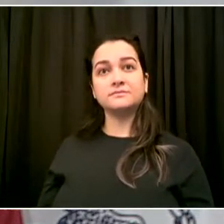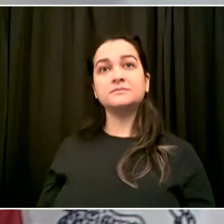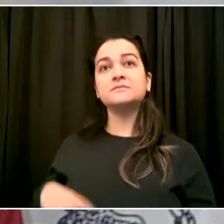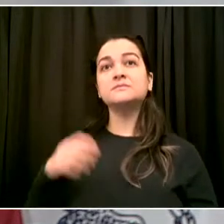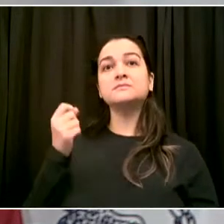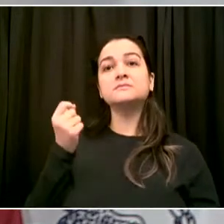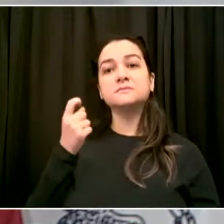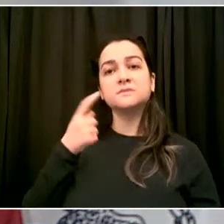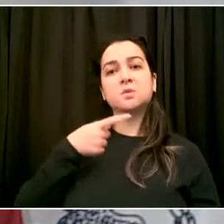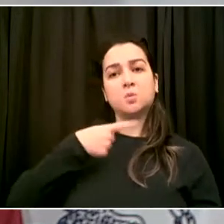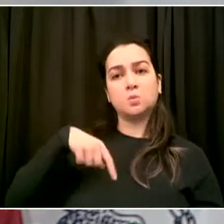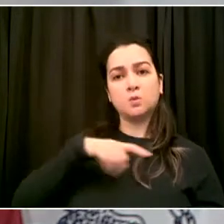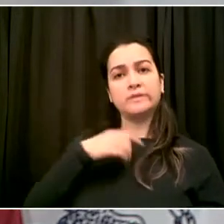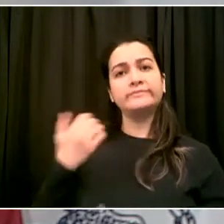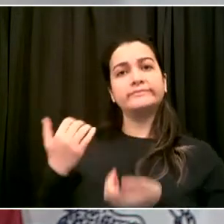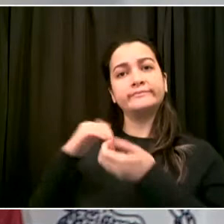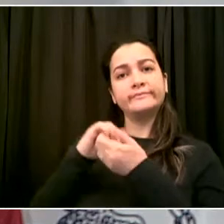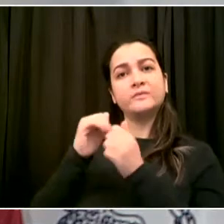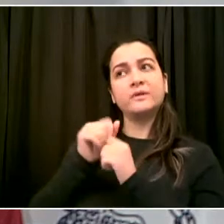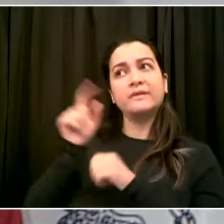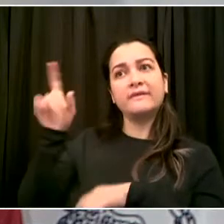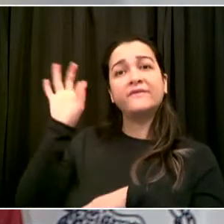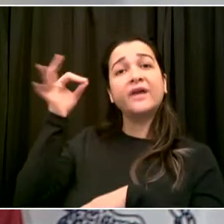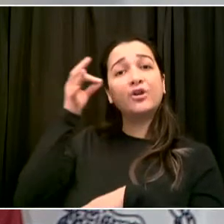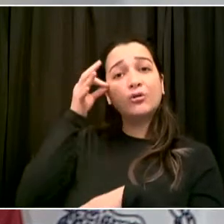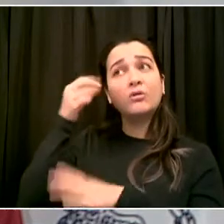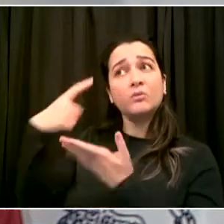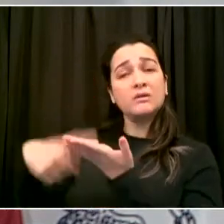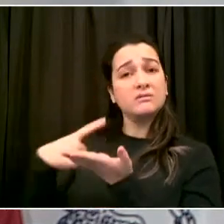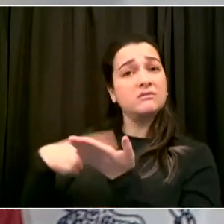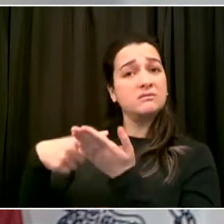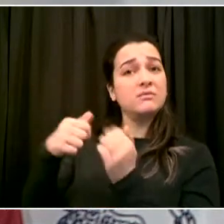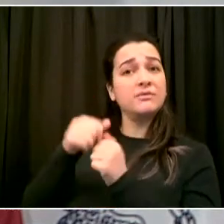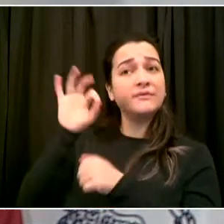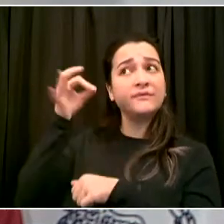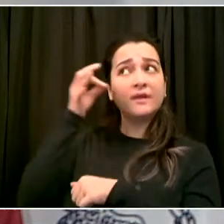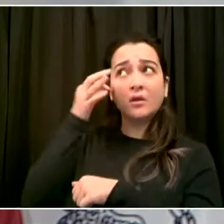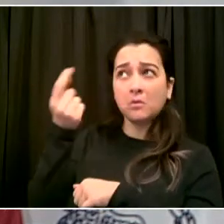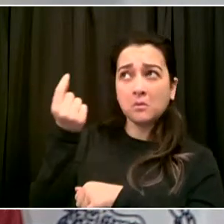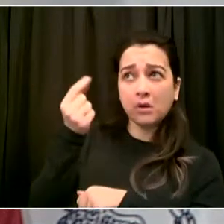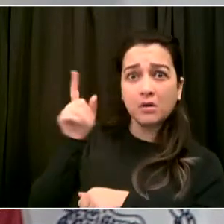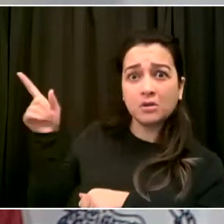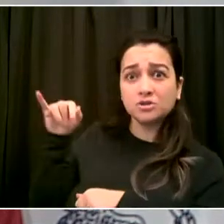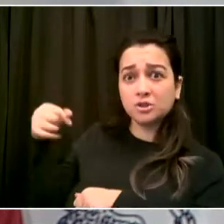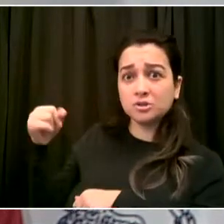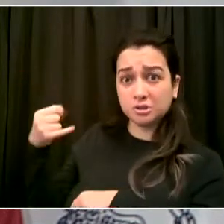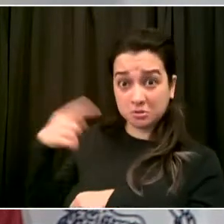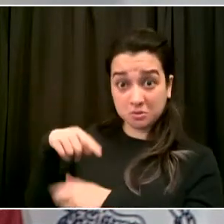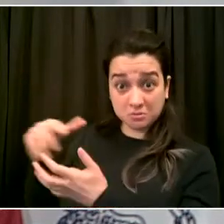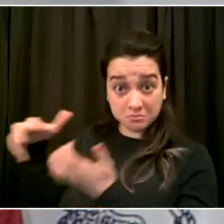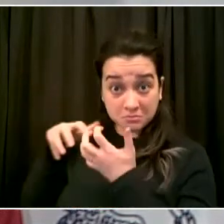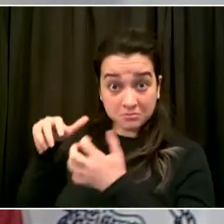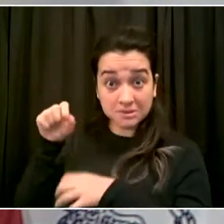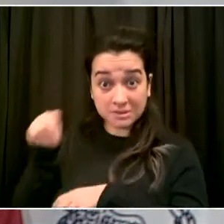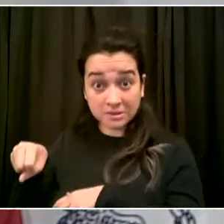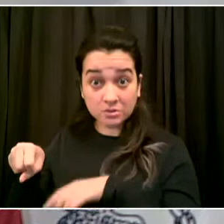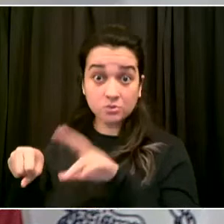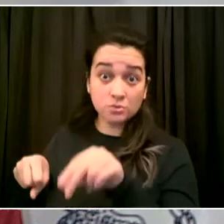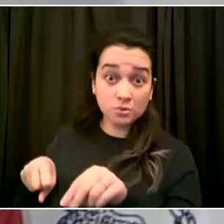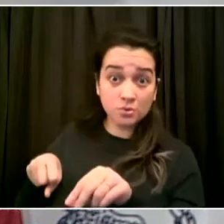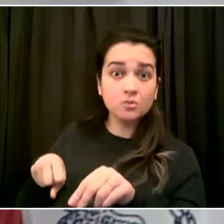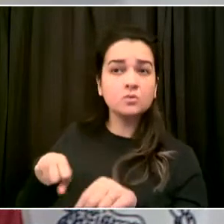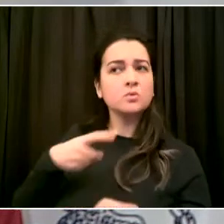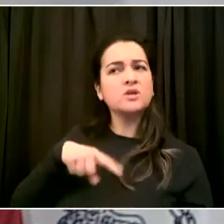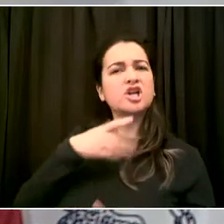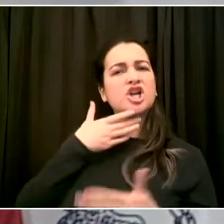very productive, positive conversation, very, very different from what we used to experience, but we've been wanting